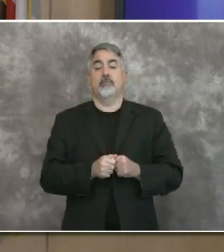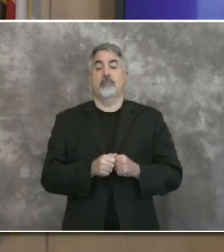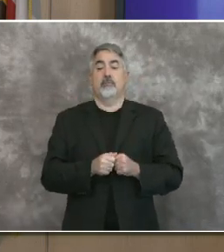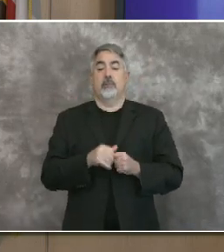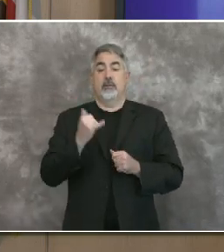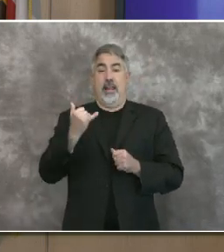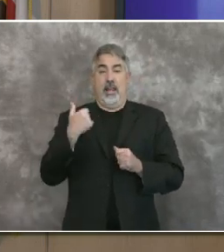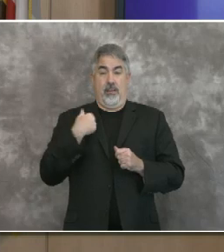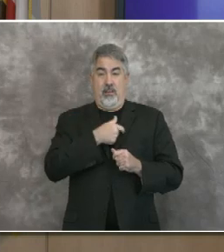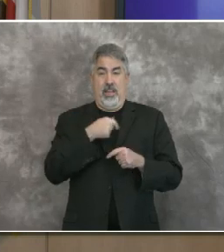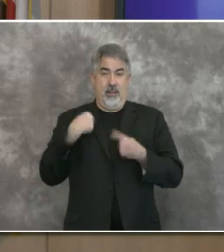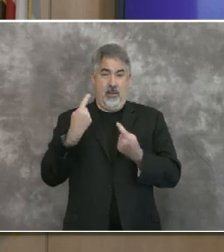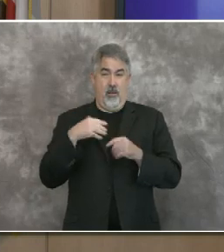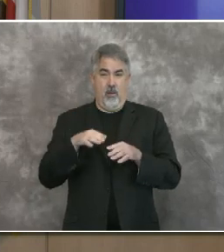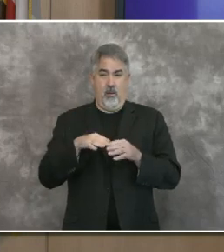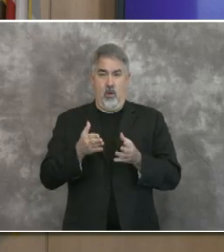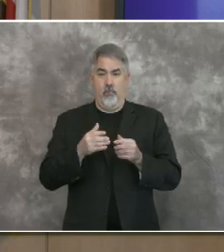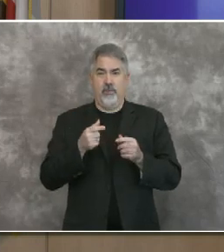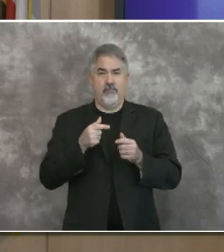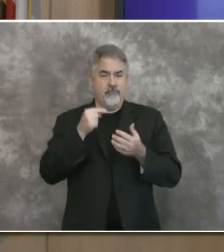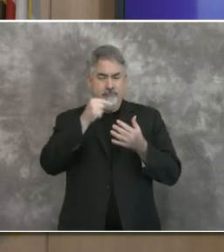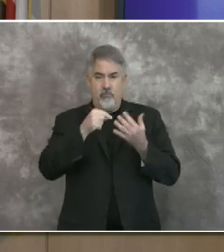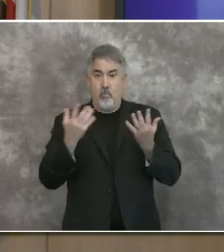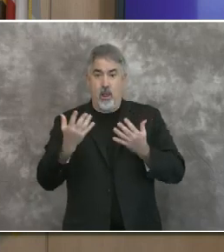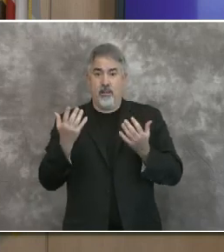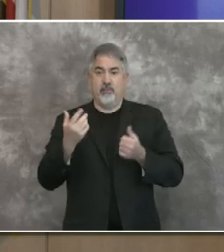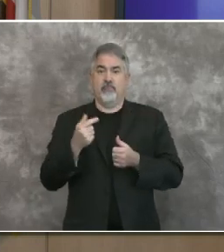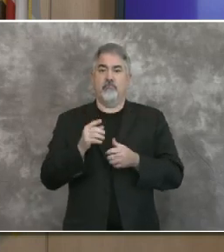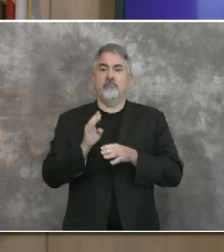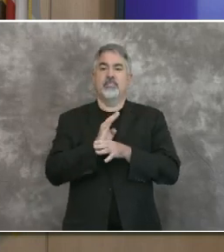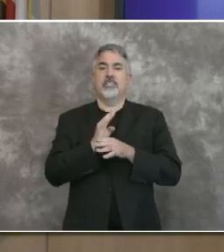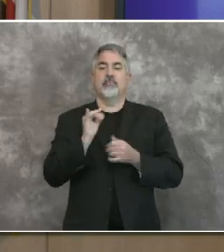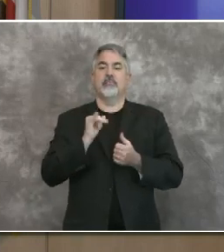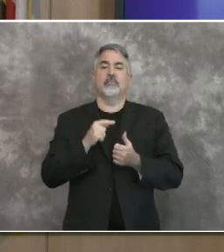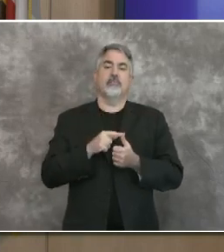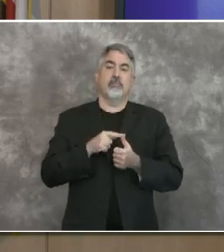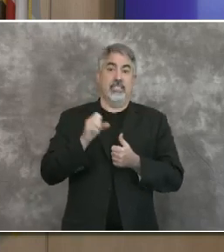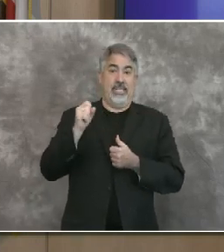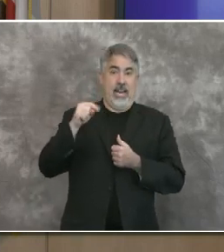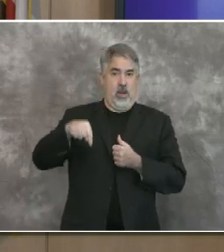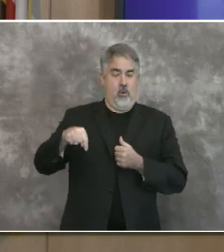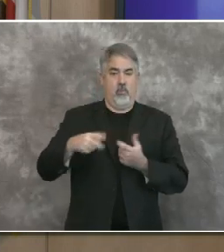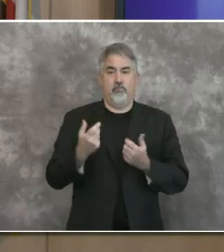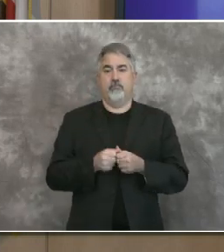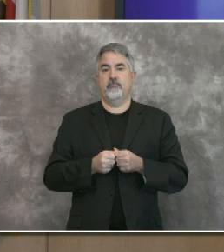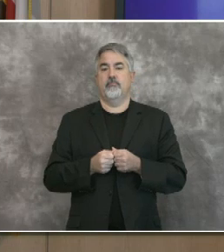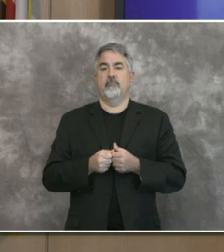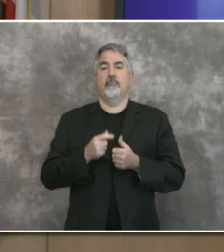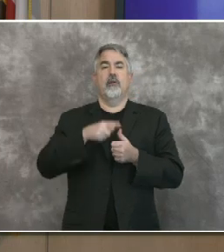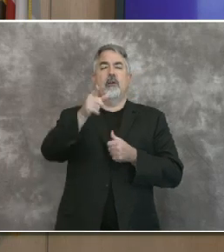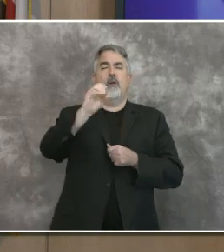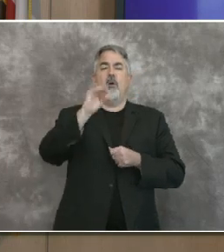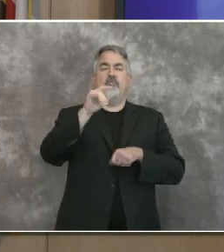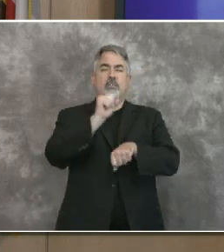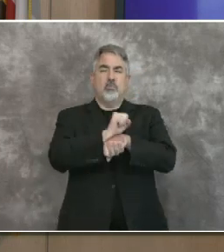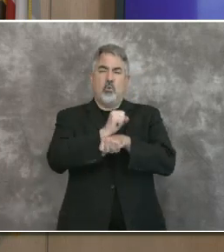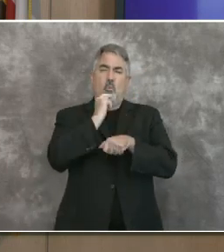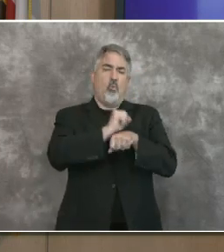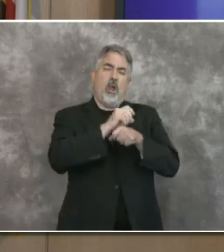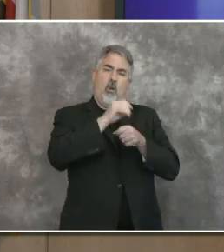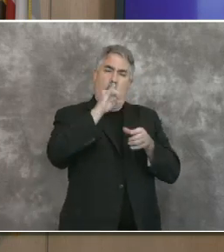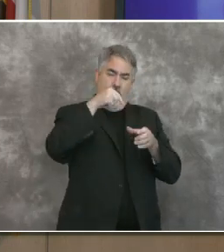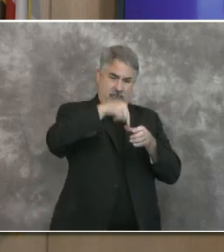the following categories of business can be open in San Diego County. Office-based businesses, we continue to